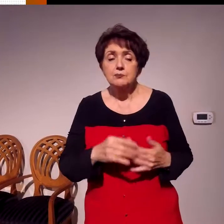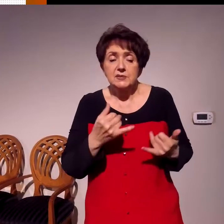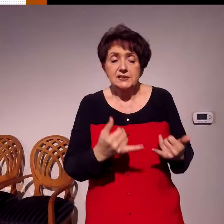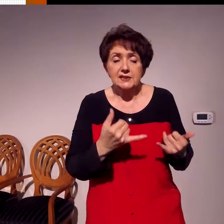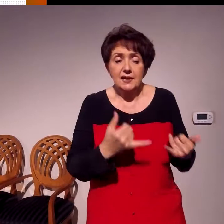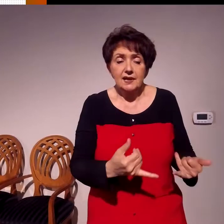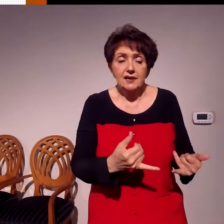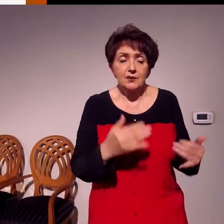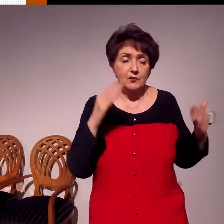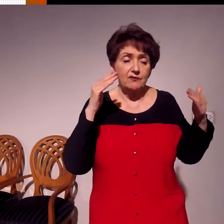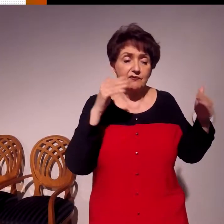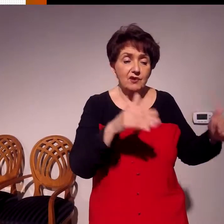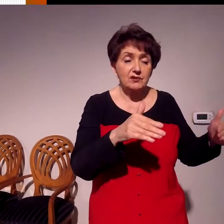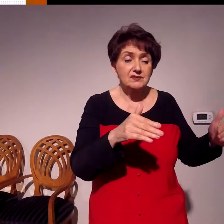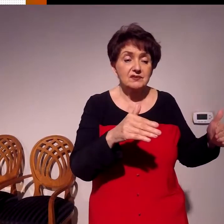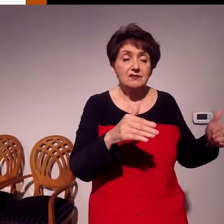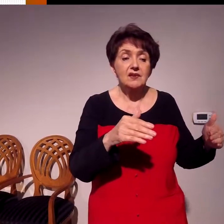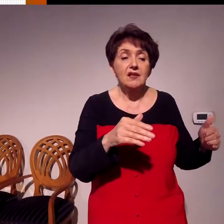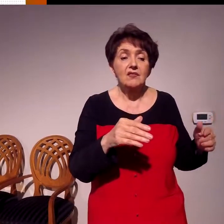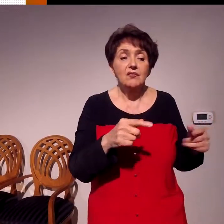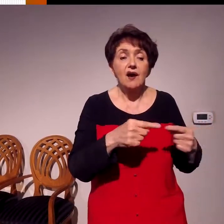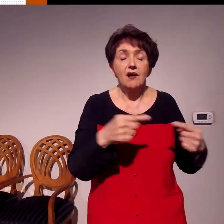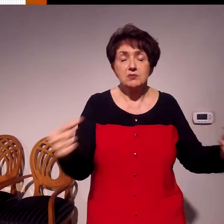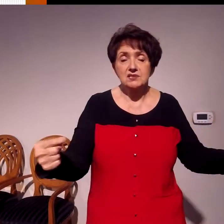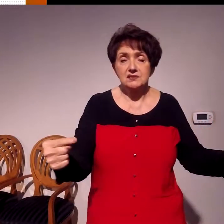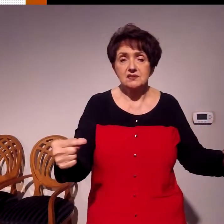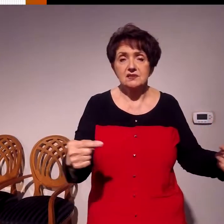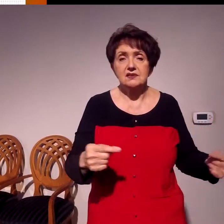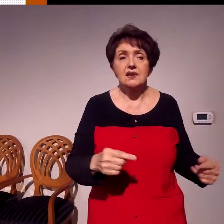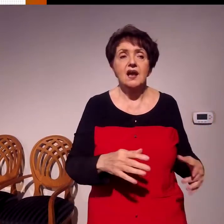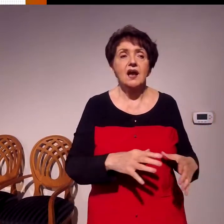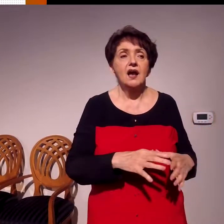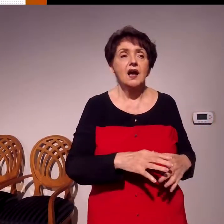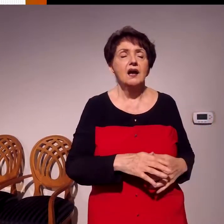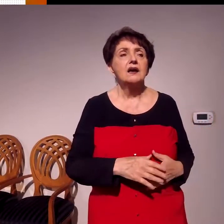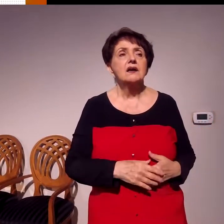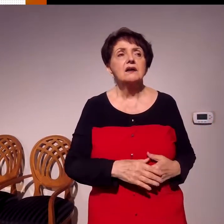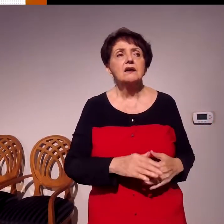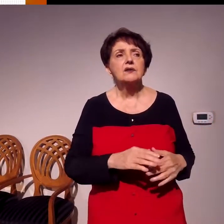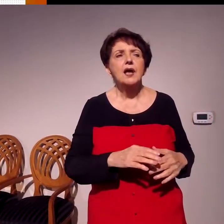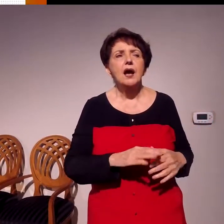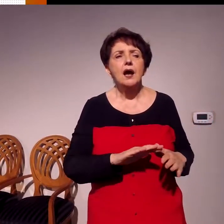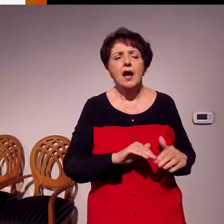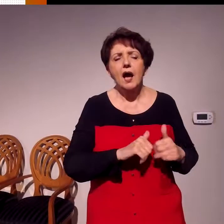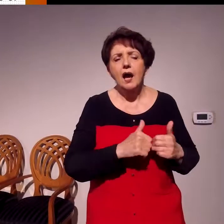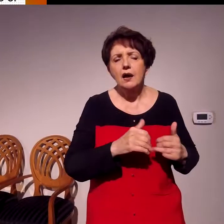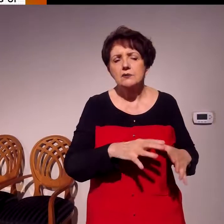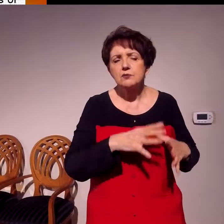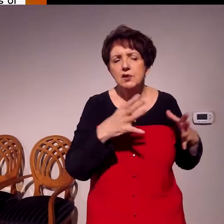focus on the other side of it, how much our body affects